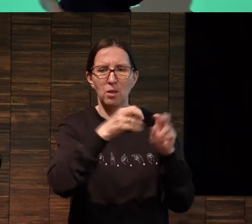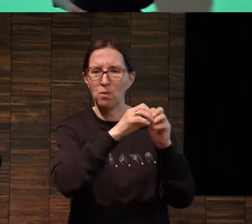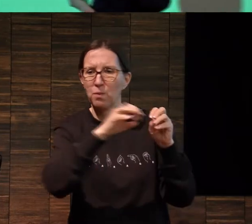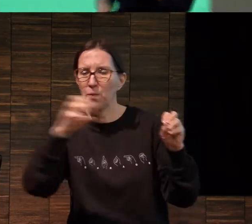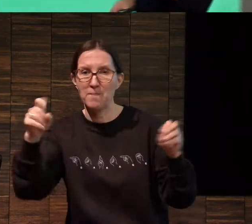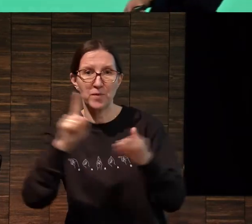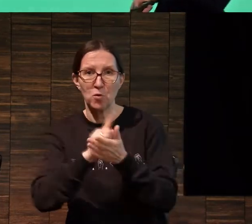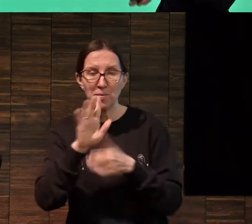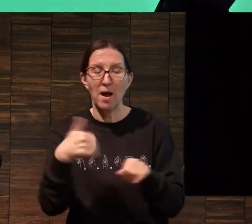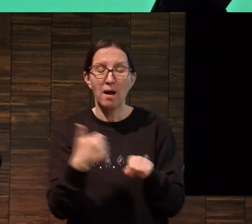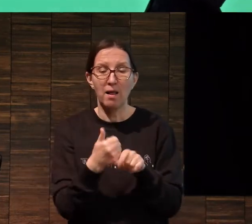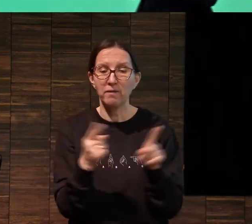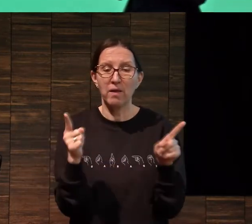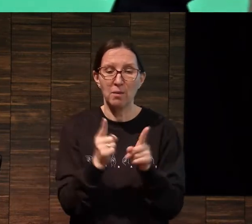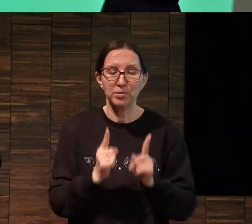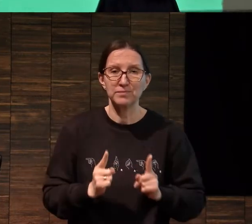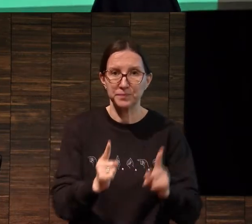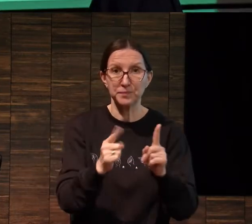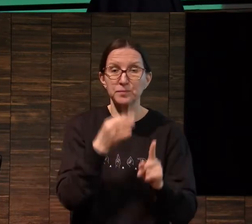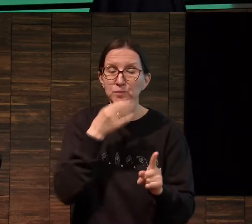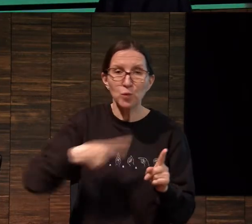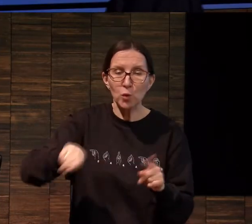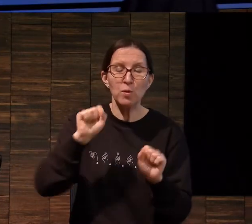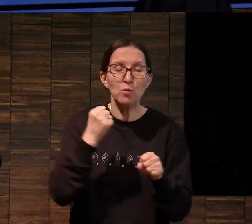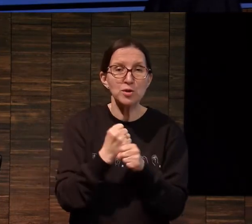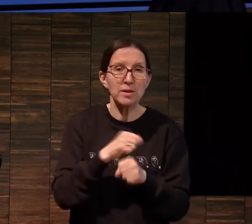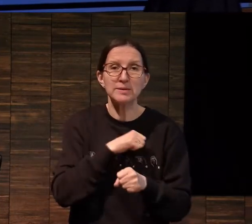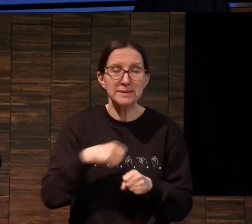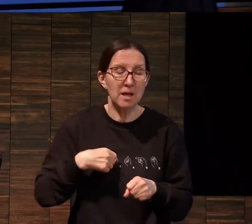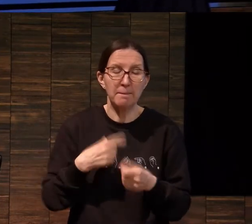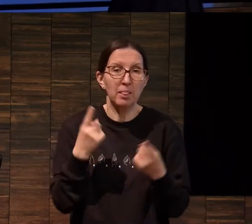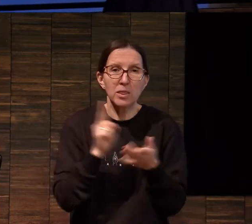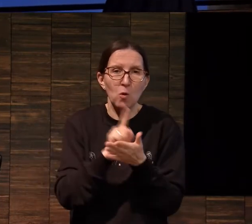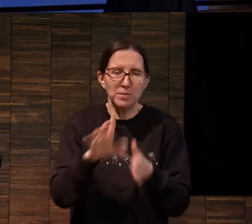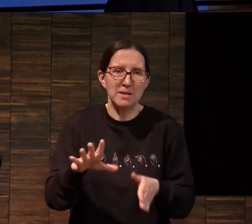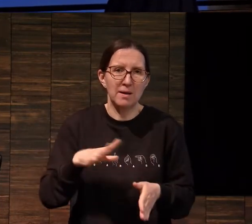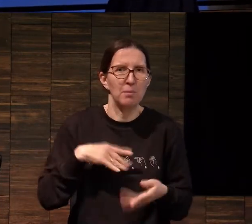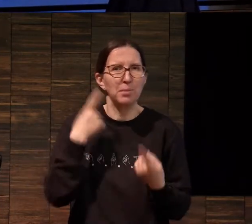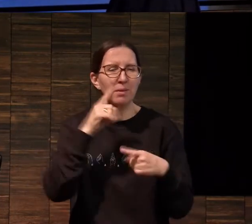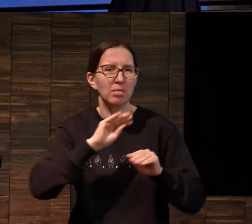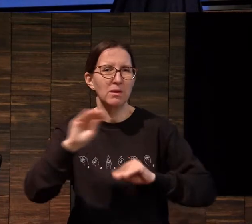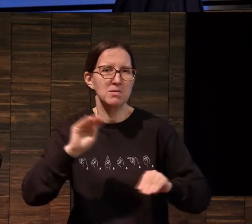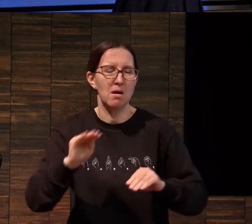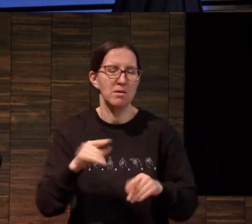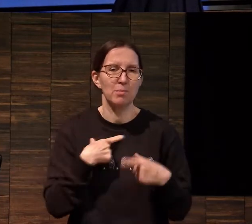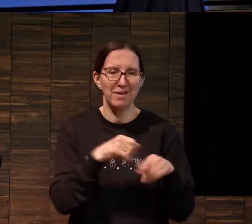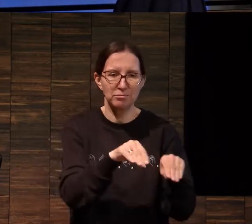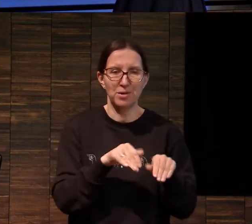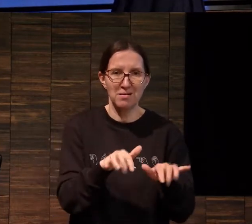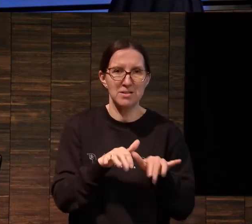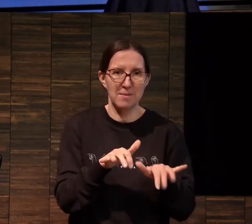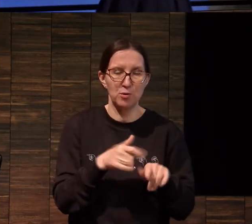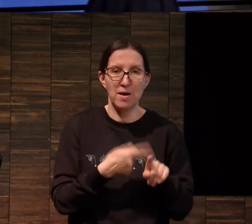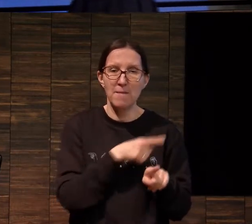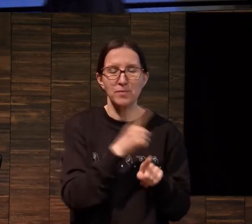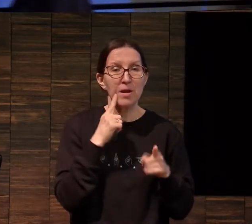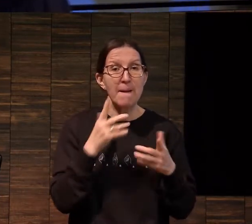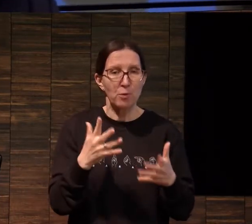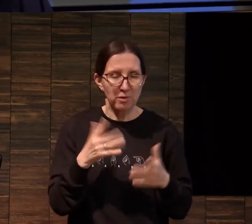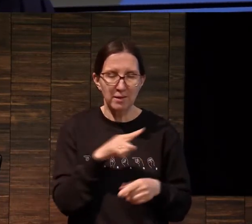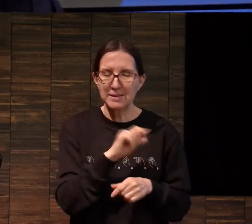whole link, but to insert it into the text. So every one of us can do